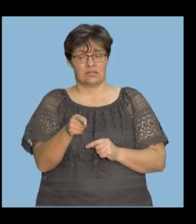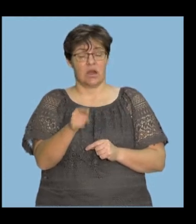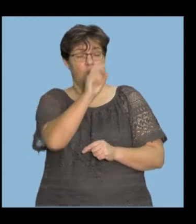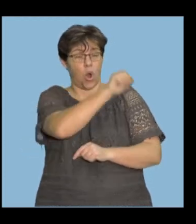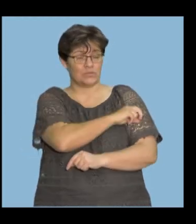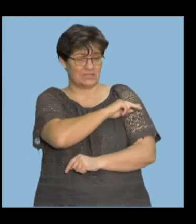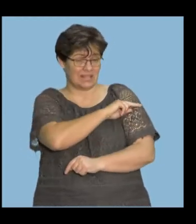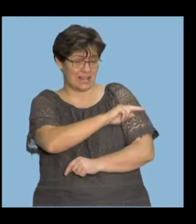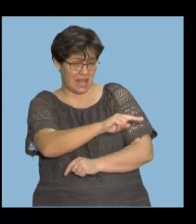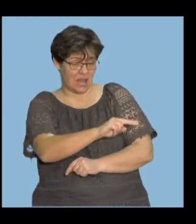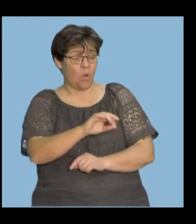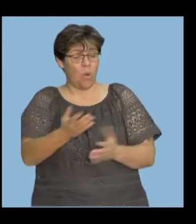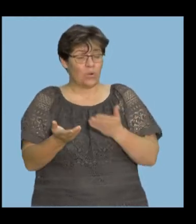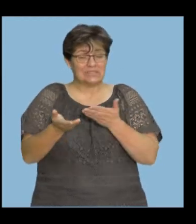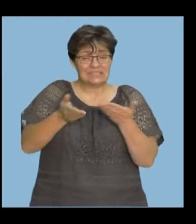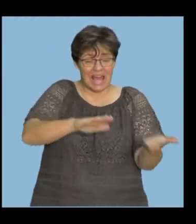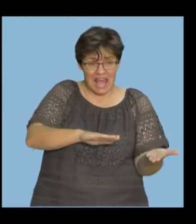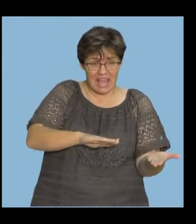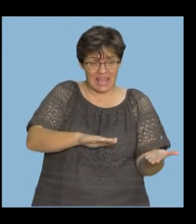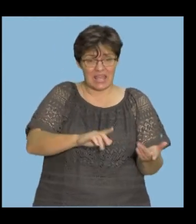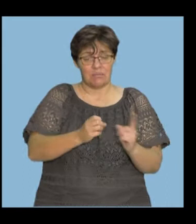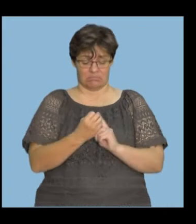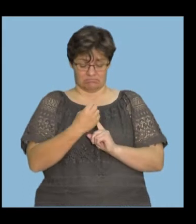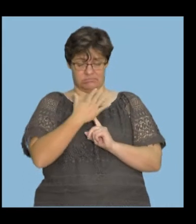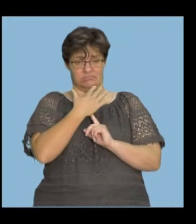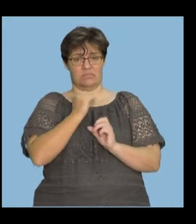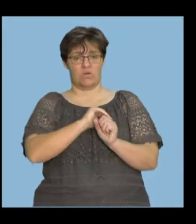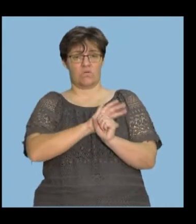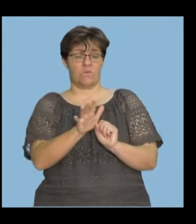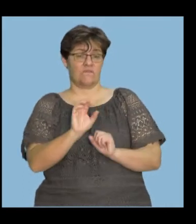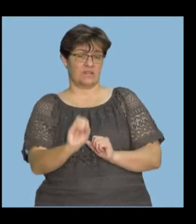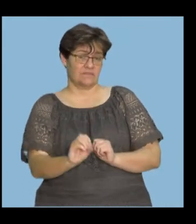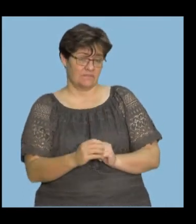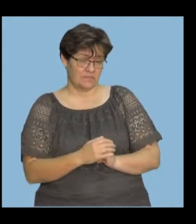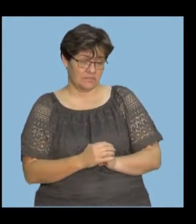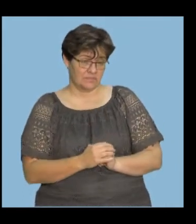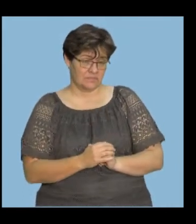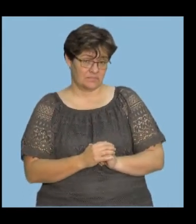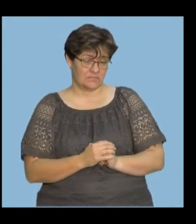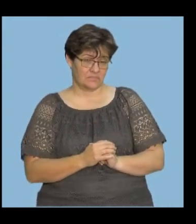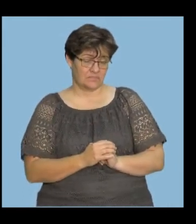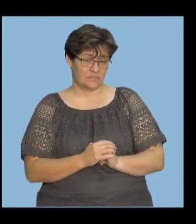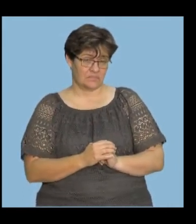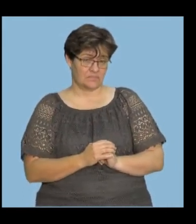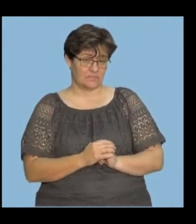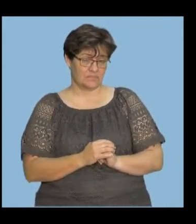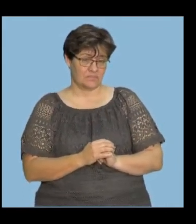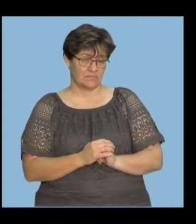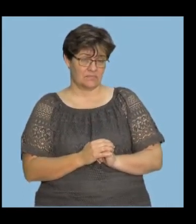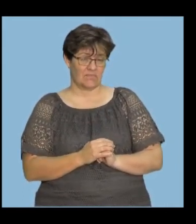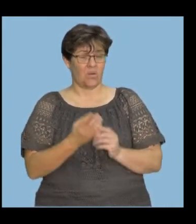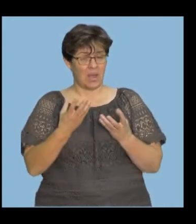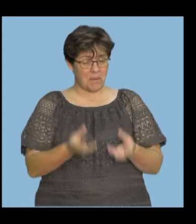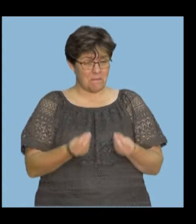requiring hospitalization or dying if they are diagnosed with COVID-19? Can we calculate the